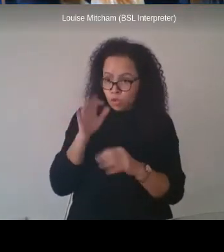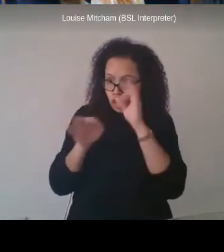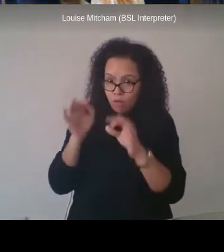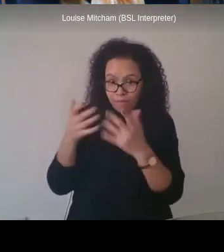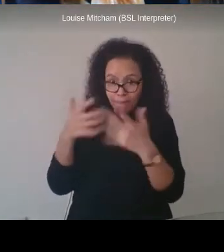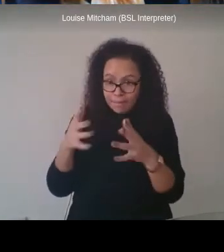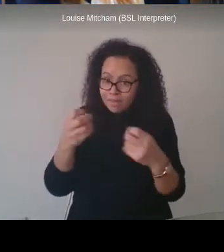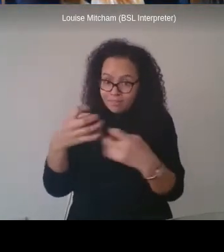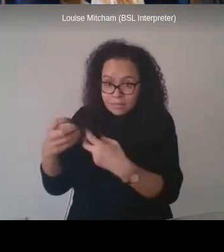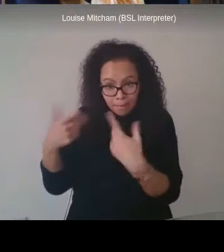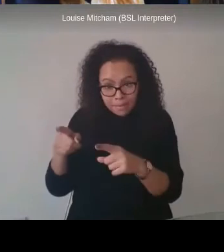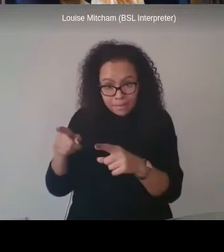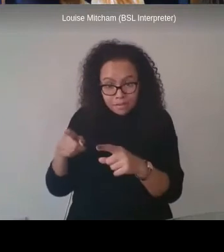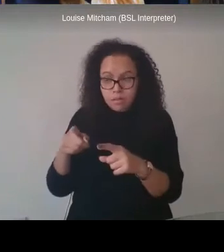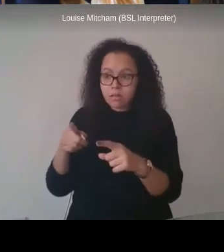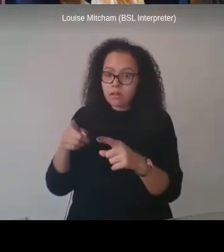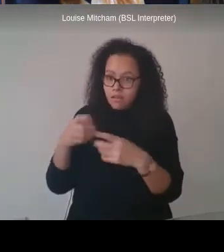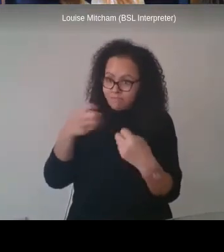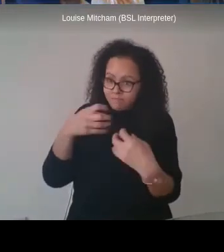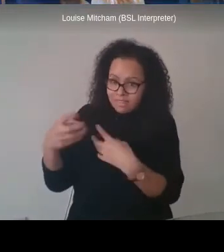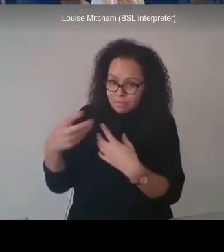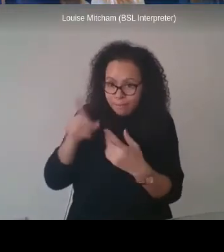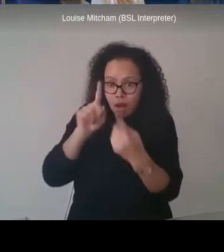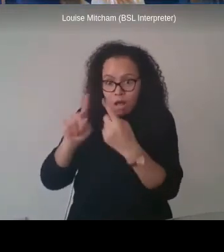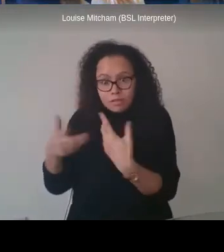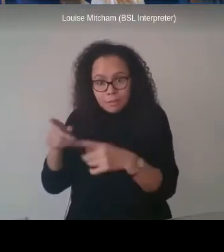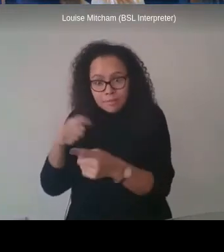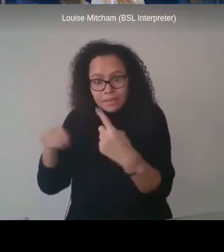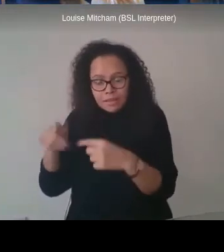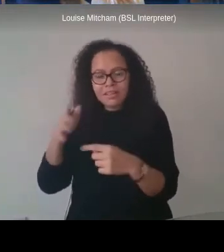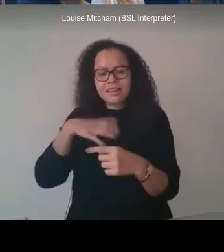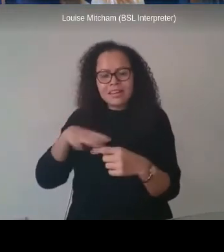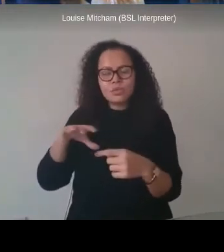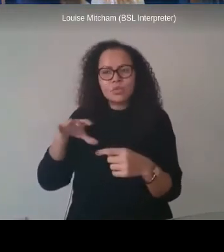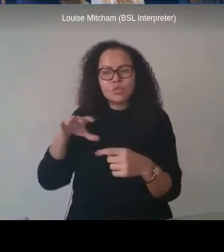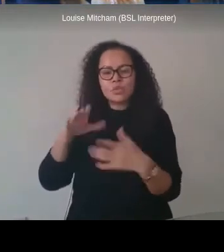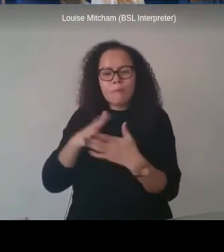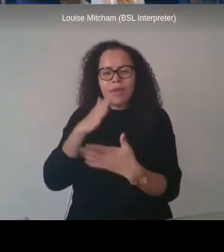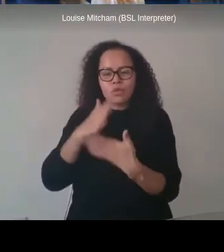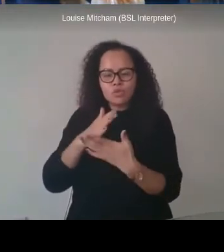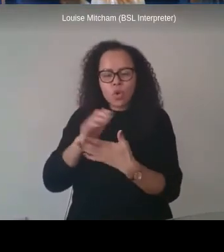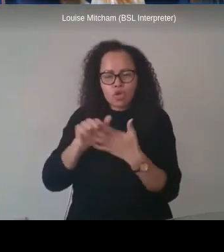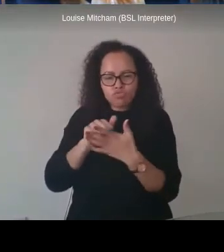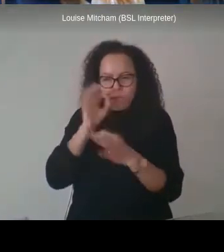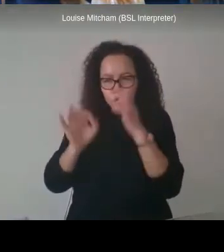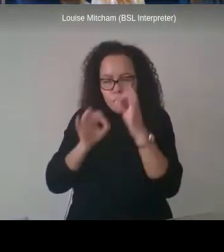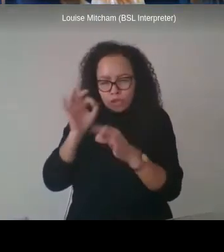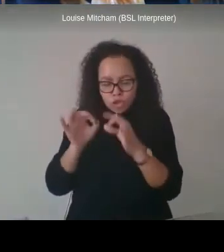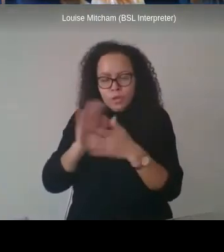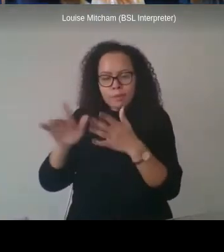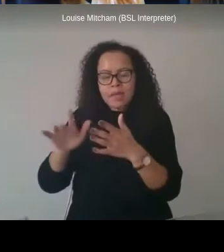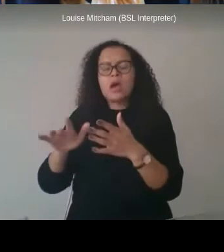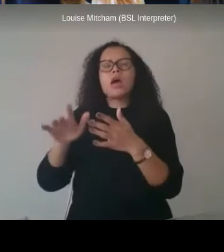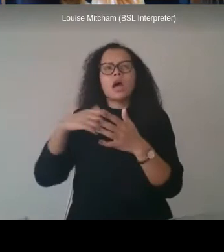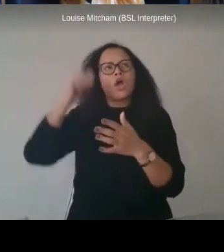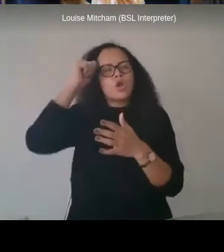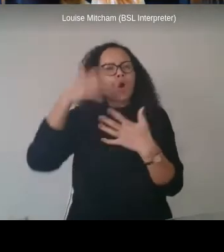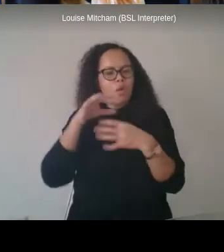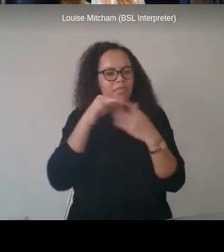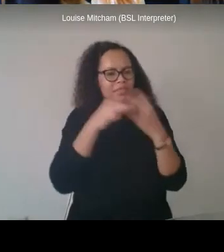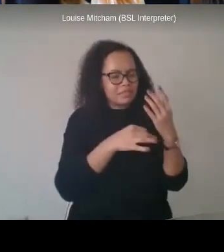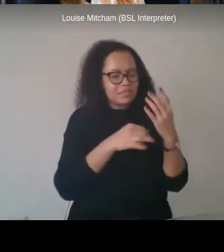ever get an answer to the feedback? You've got to sort of ask the right question in order to answer and find a solution for the problem that maybe you didn't even